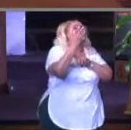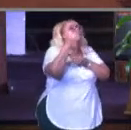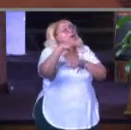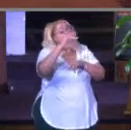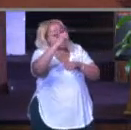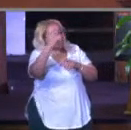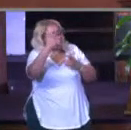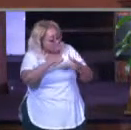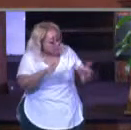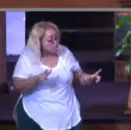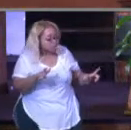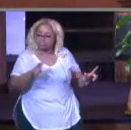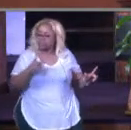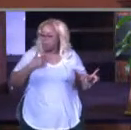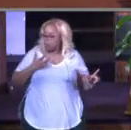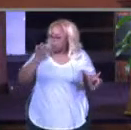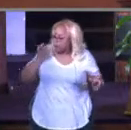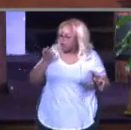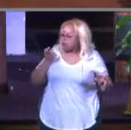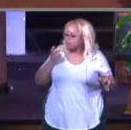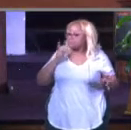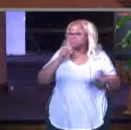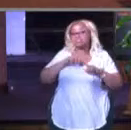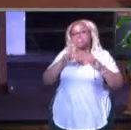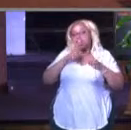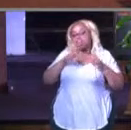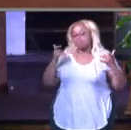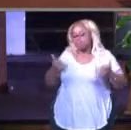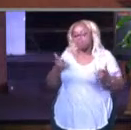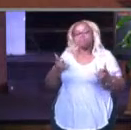want to find another language.